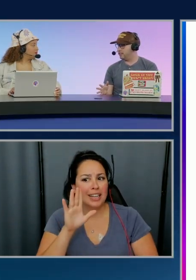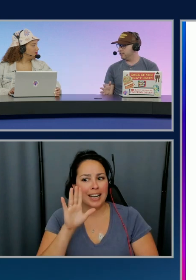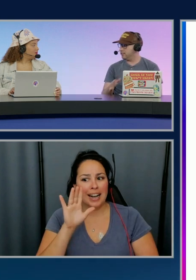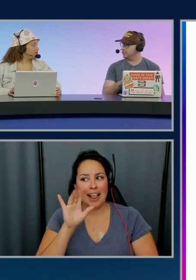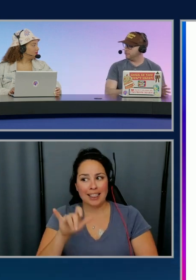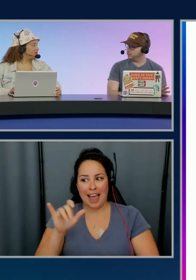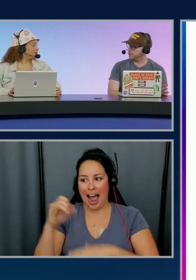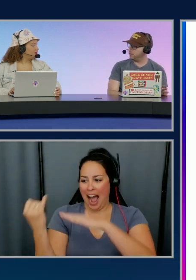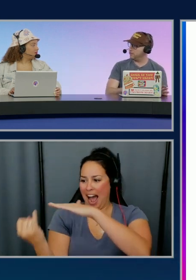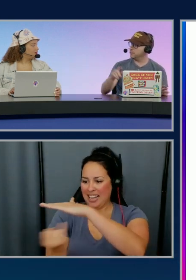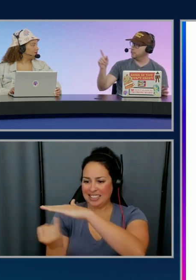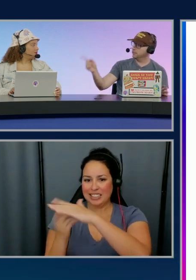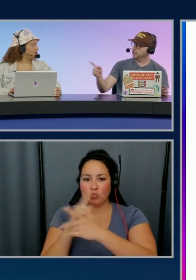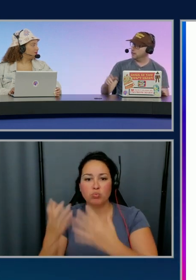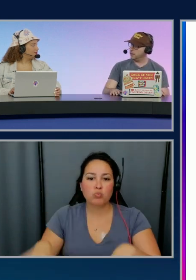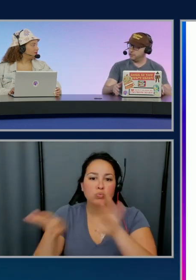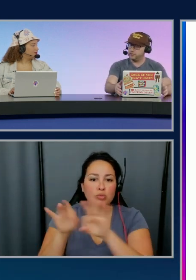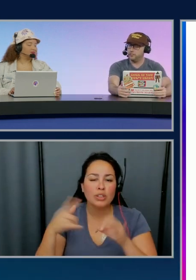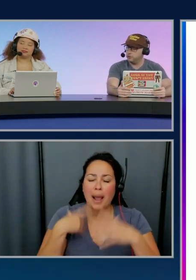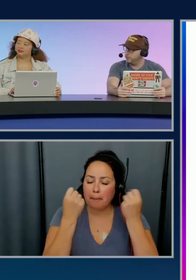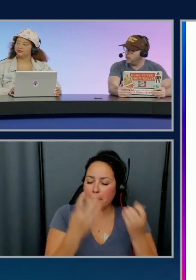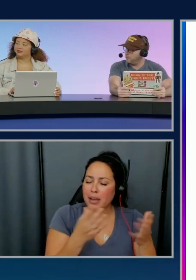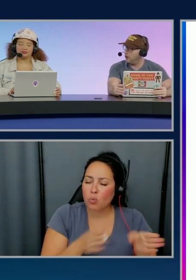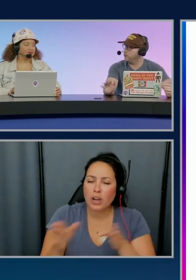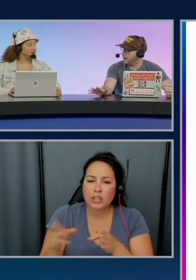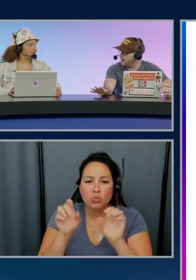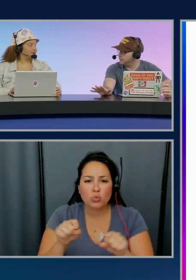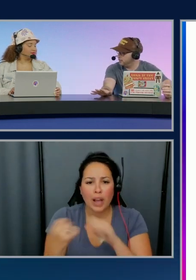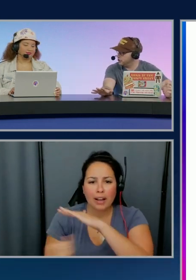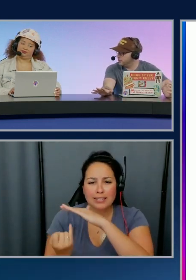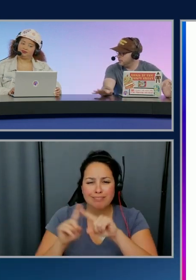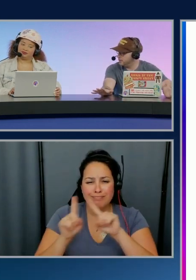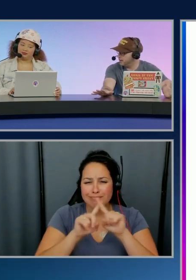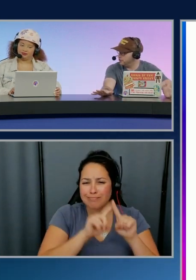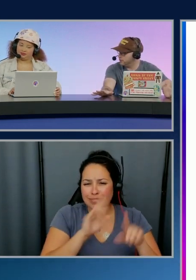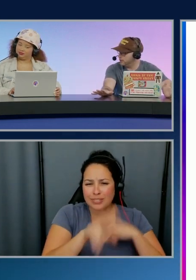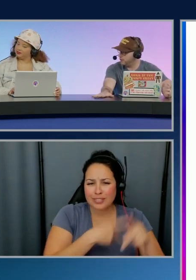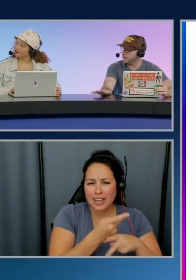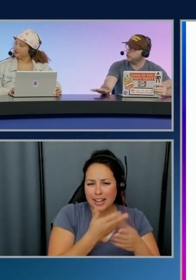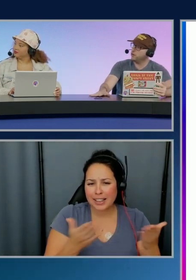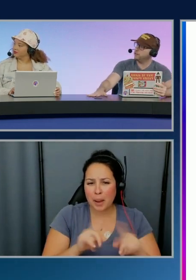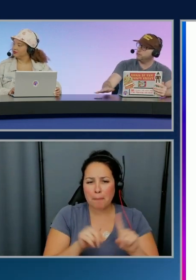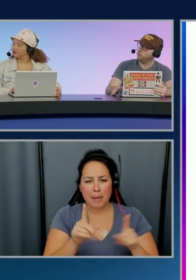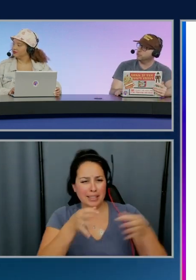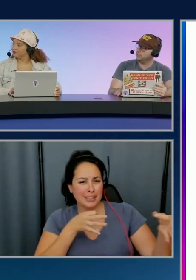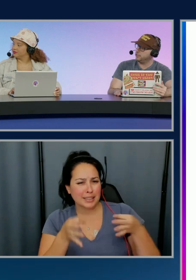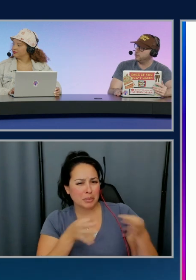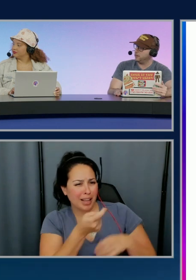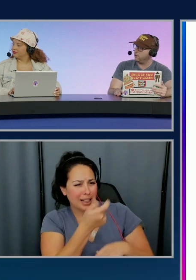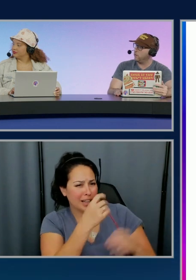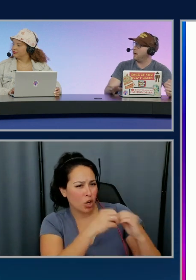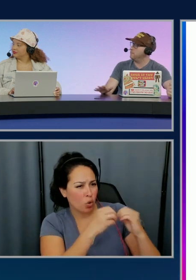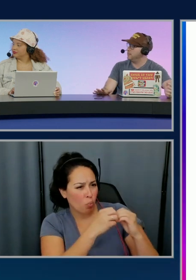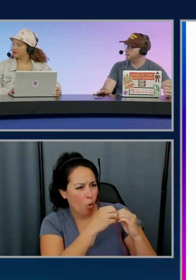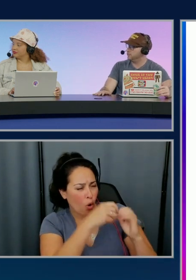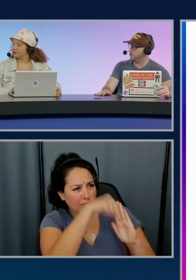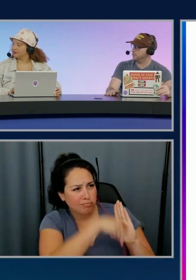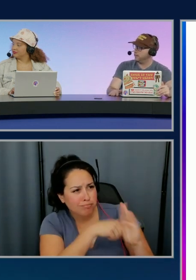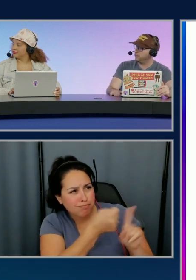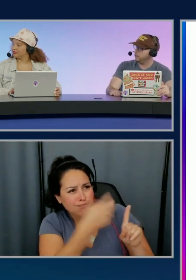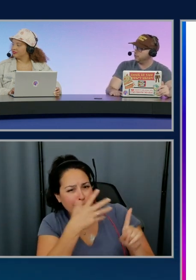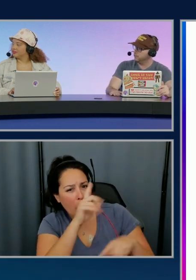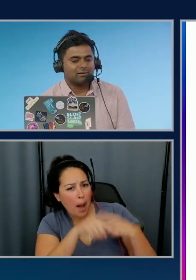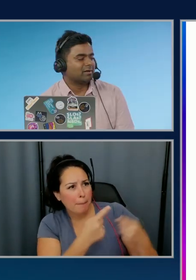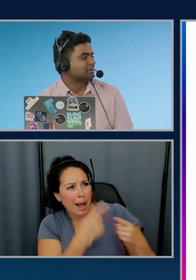to isolate different types of things. Tell us a little bit about the isolation in the Nitro Enclave. Can you go into a little more details about what that means in